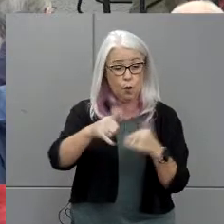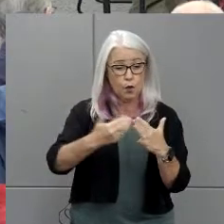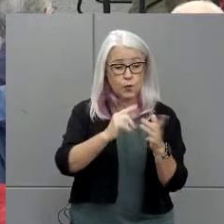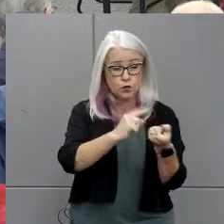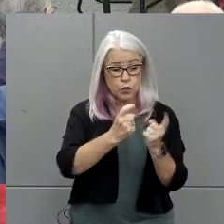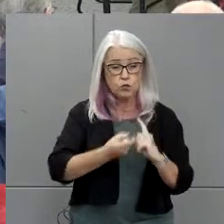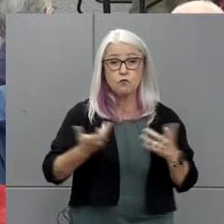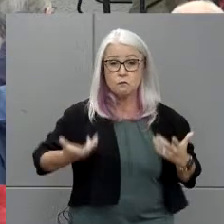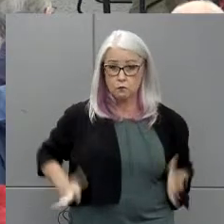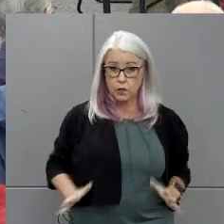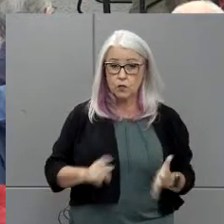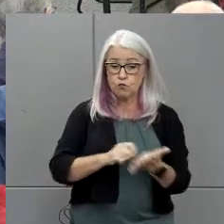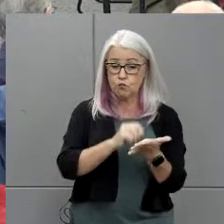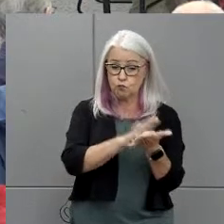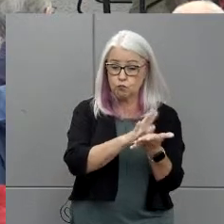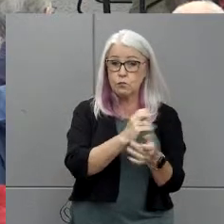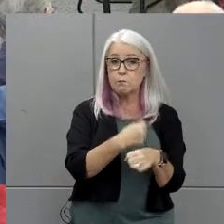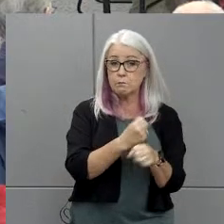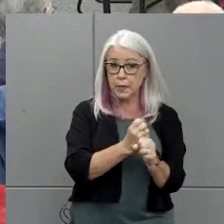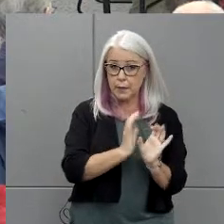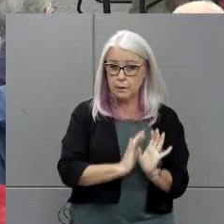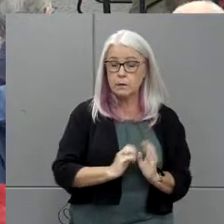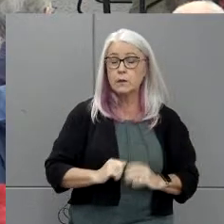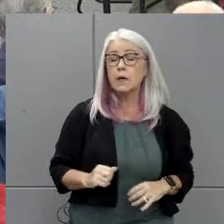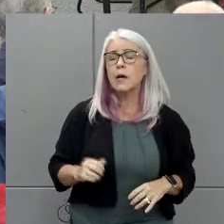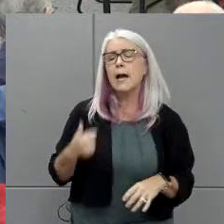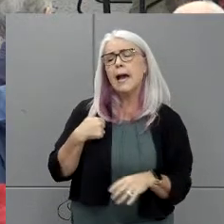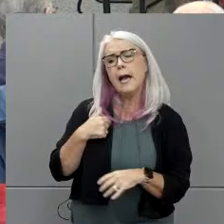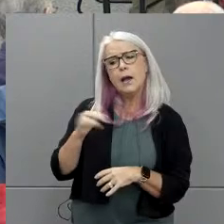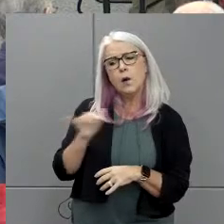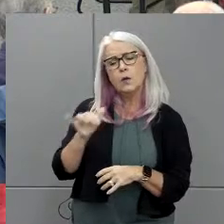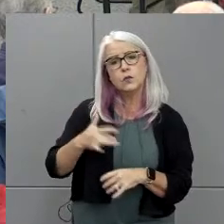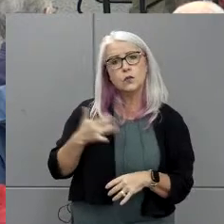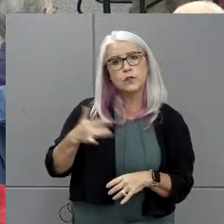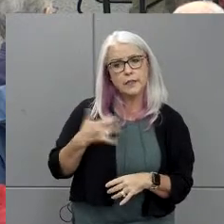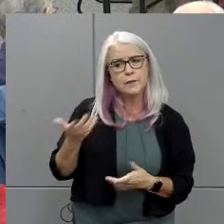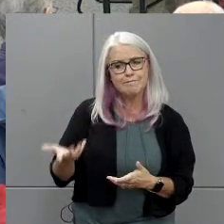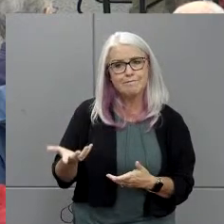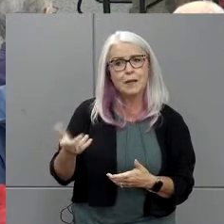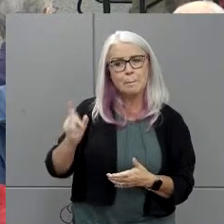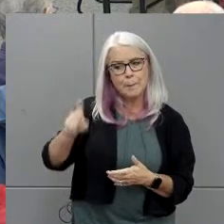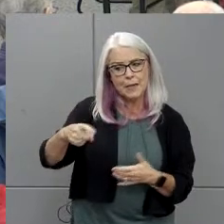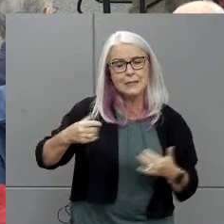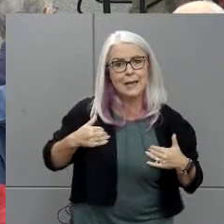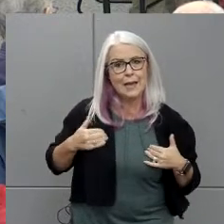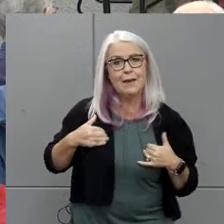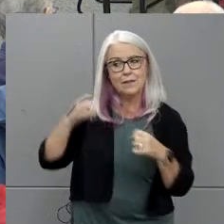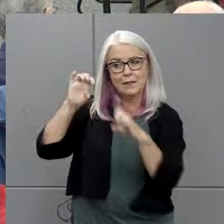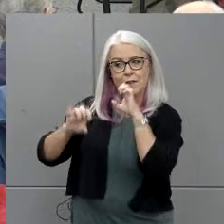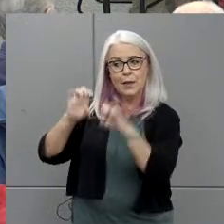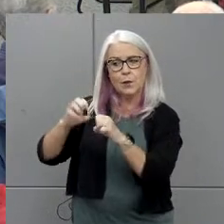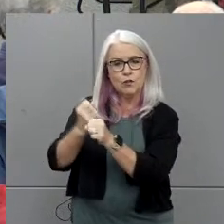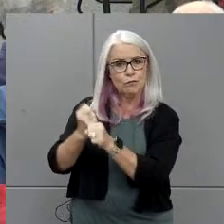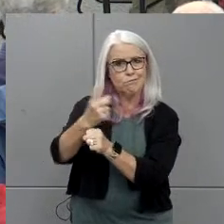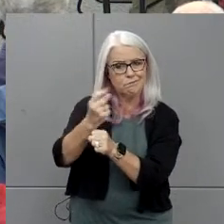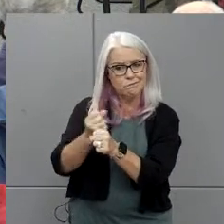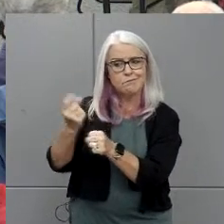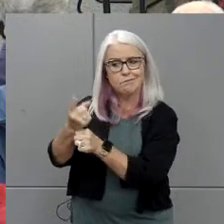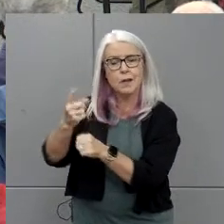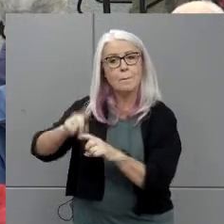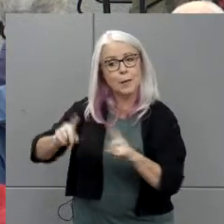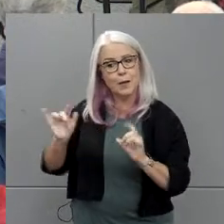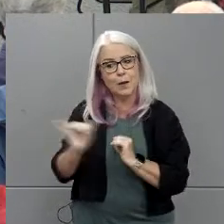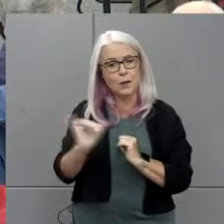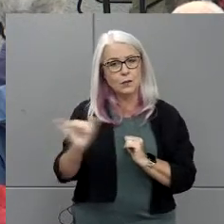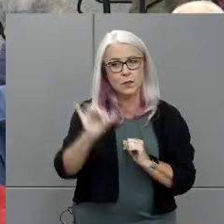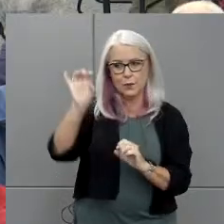thank you. And I also feel that not only should an evaluation happen annually, there should also be an evaluation.